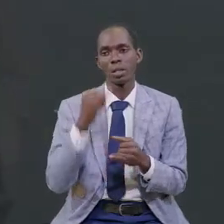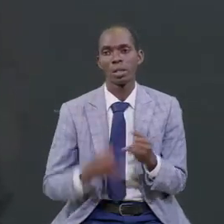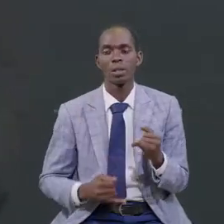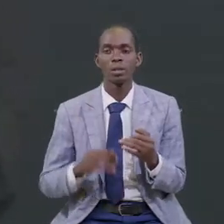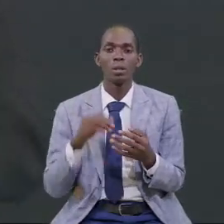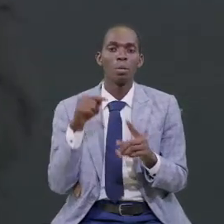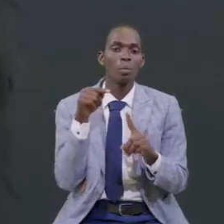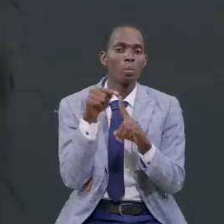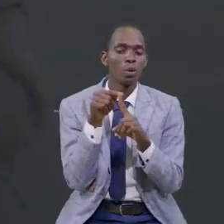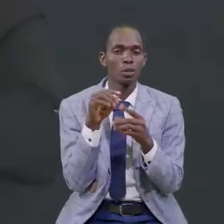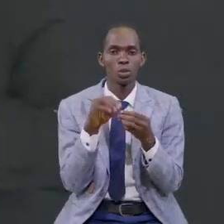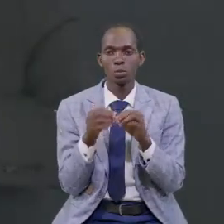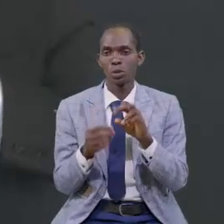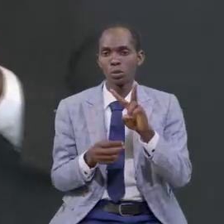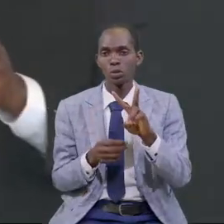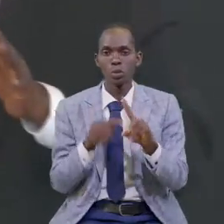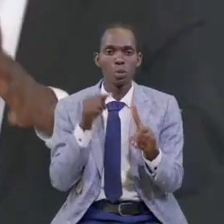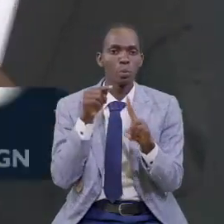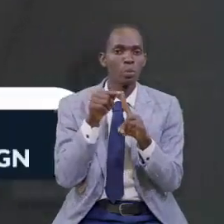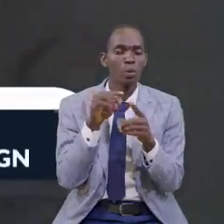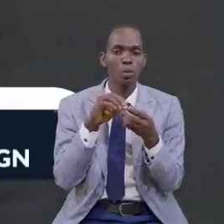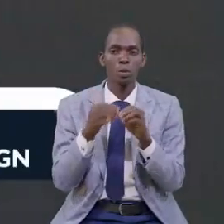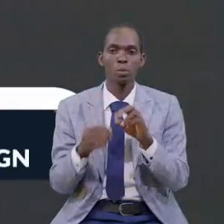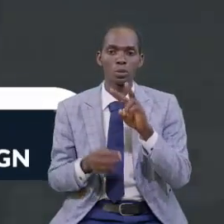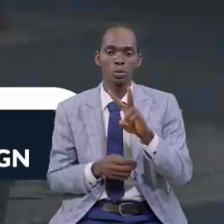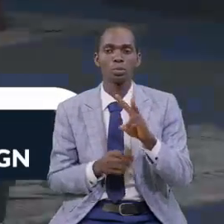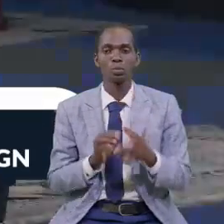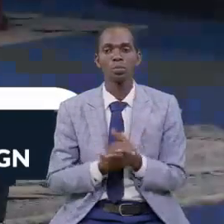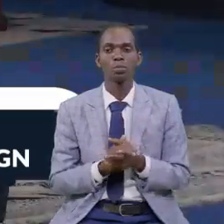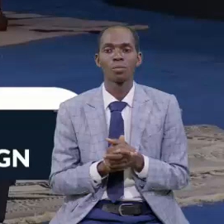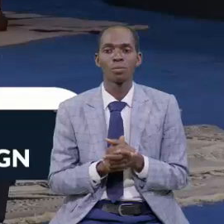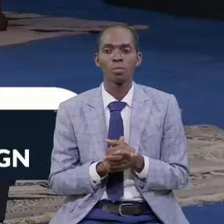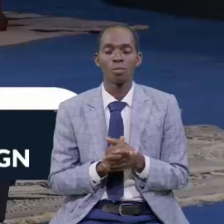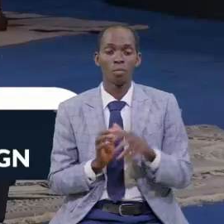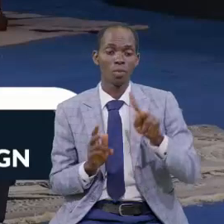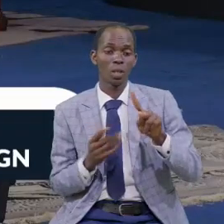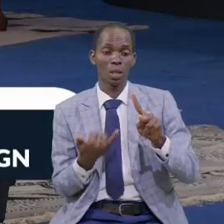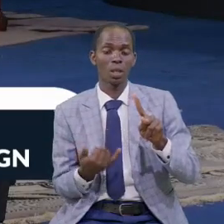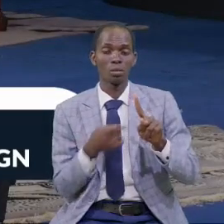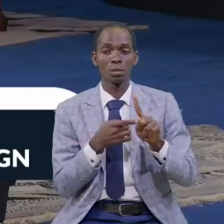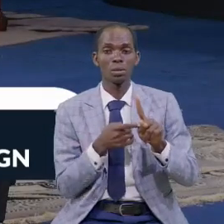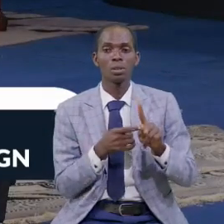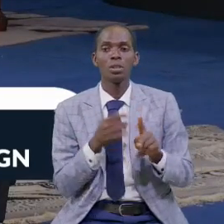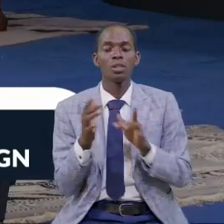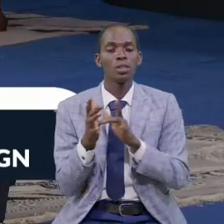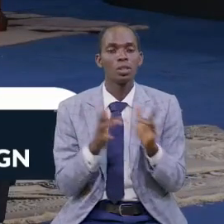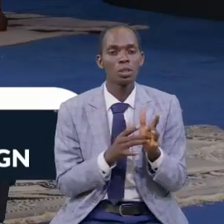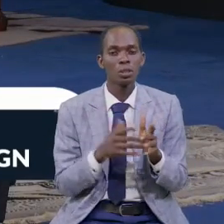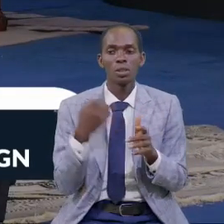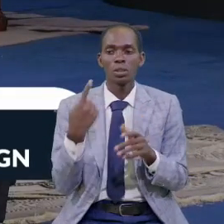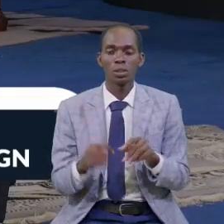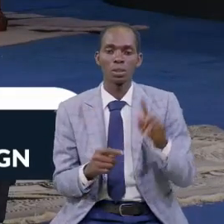two. Point number two, K, Jesus, the King of Kings,